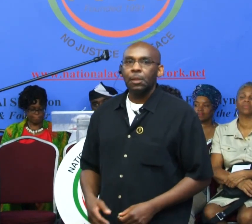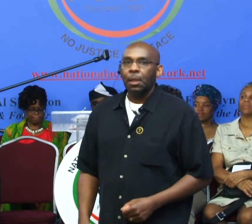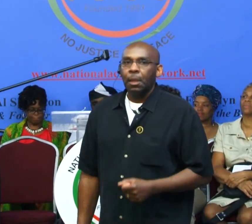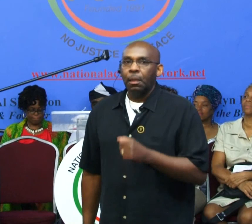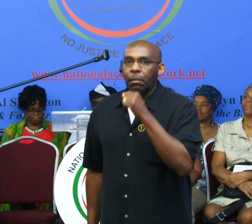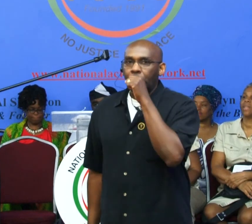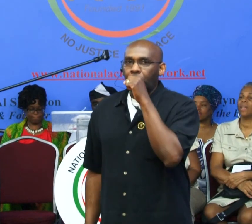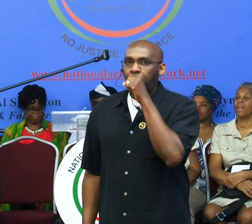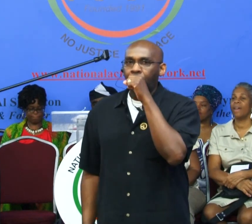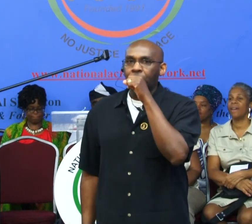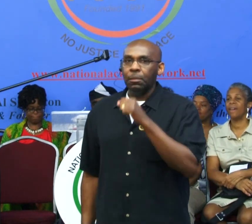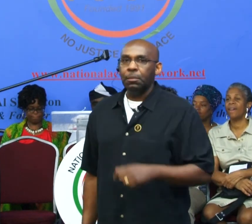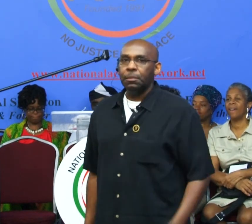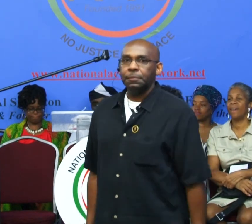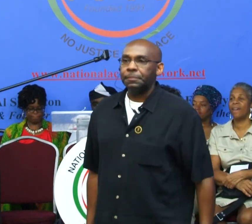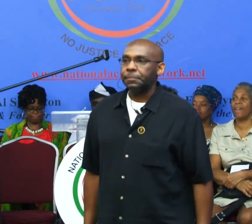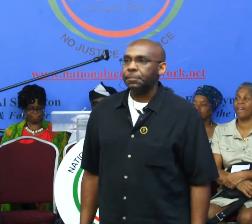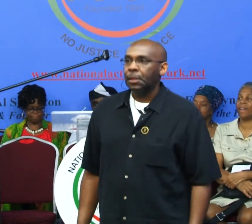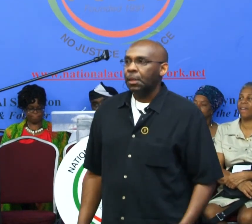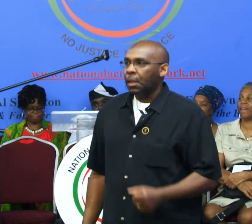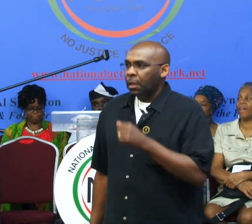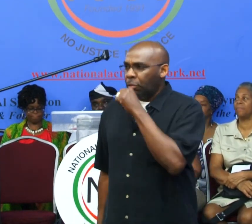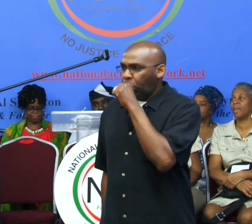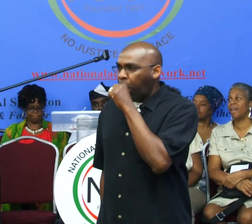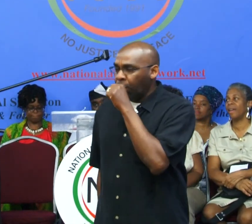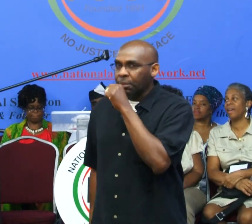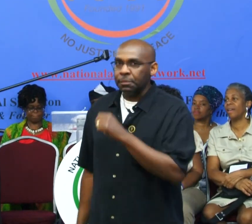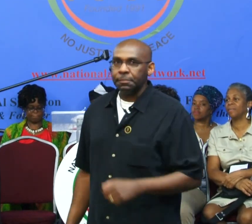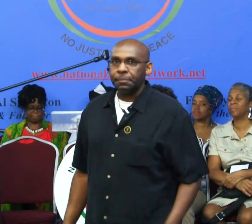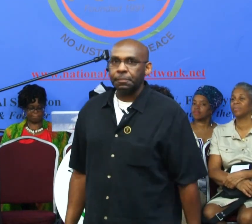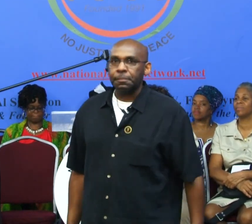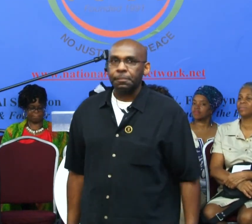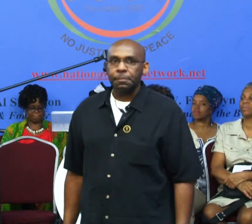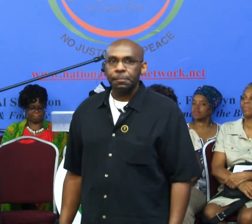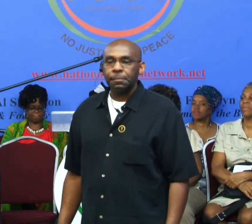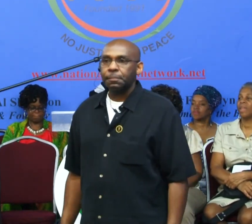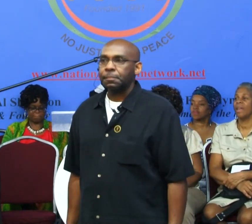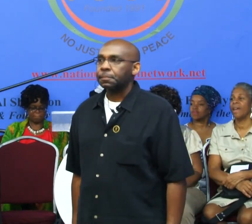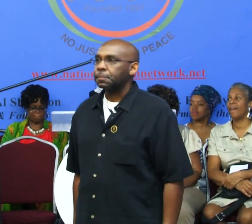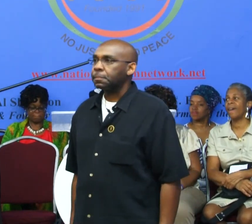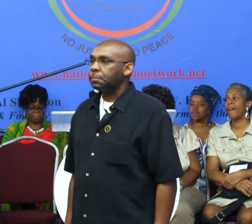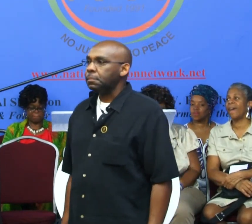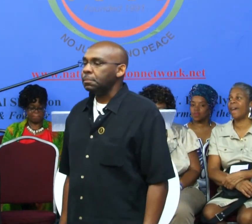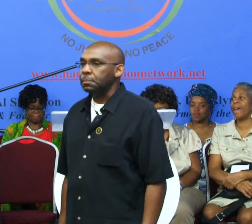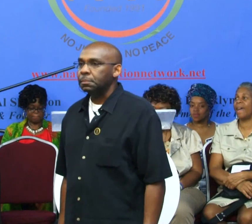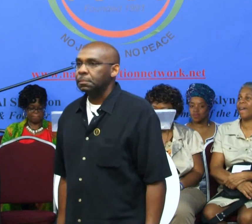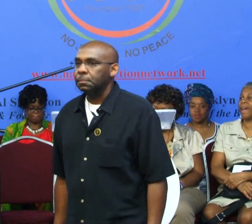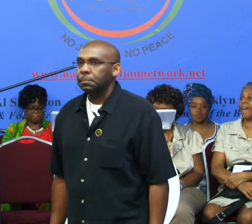Everybody's singing. Everybody's singing.